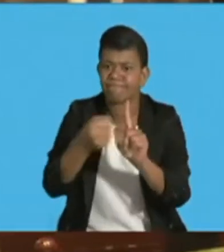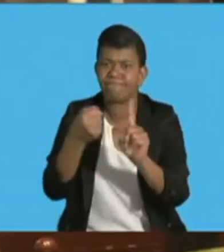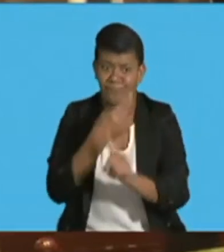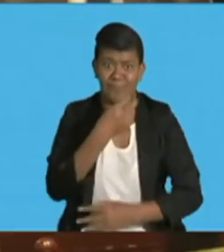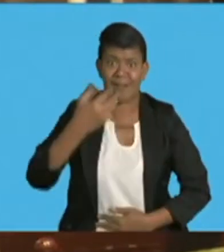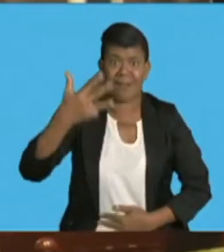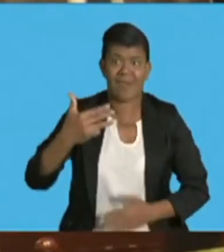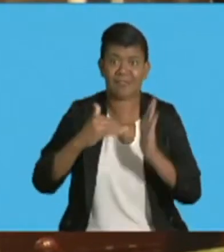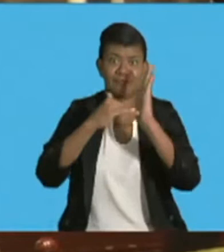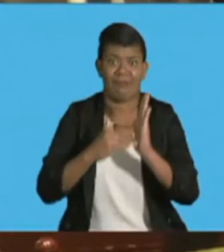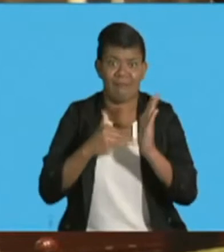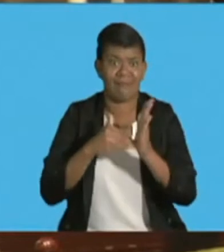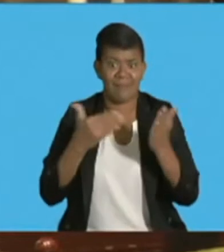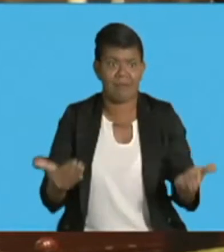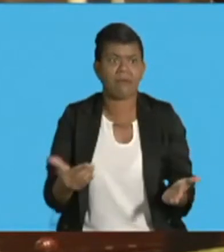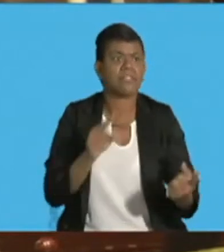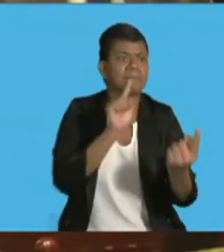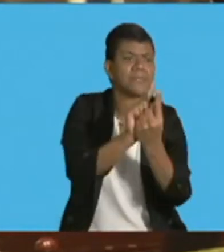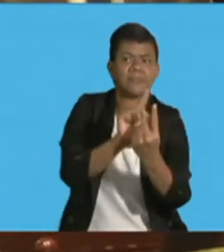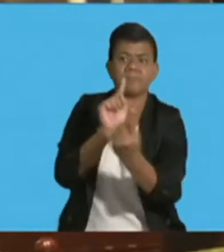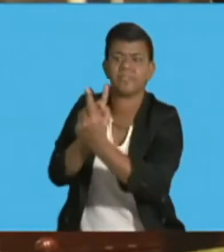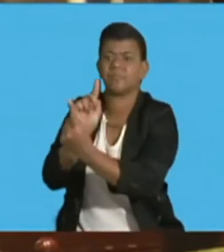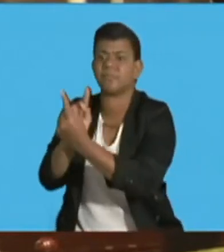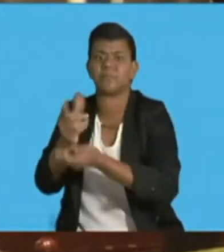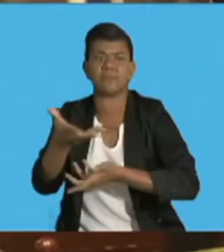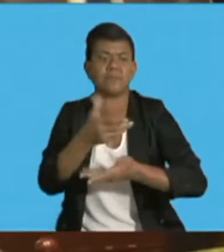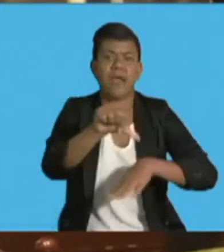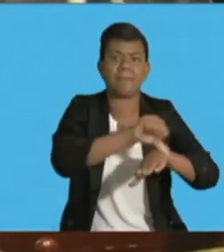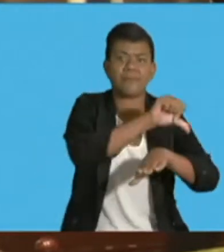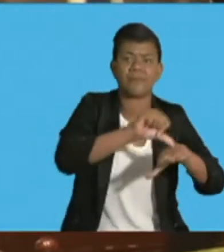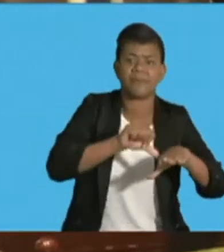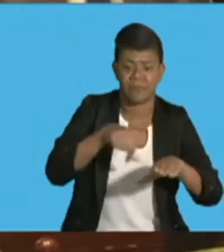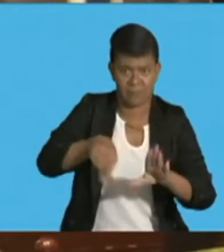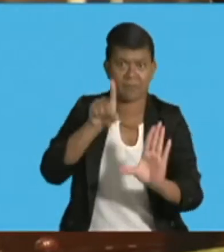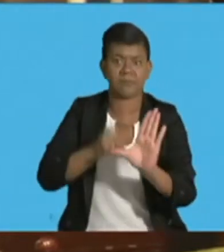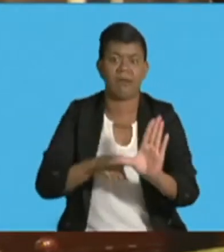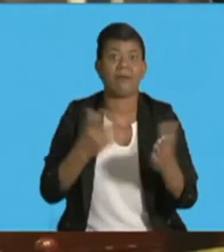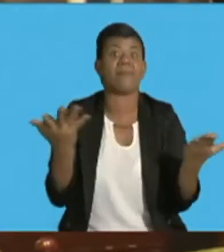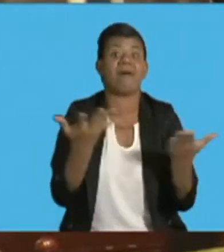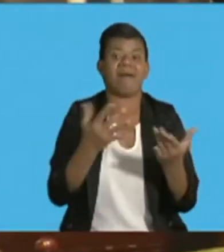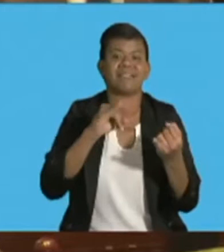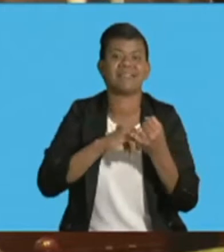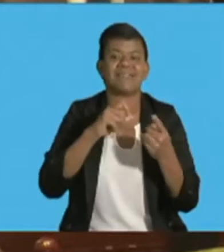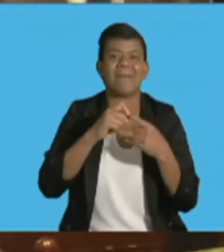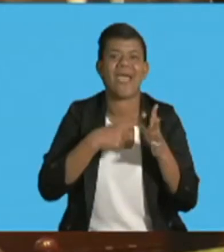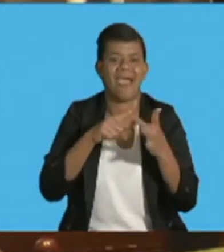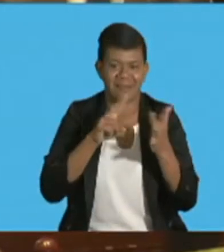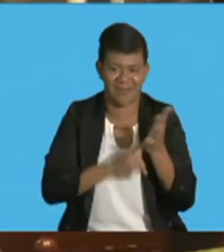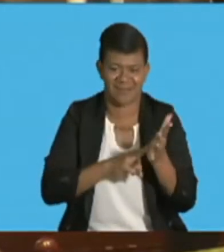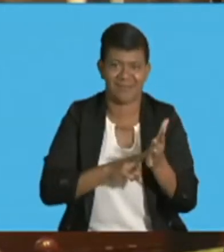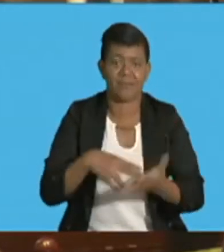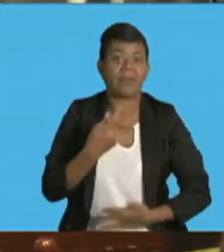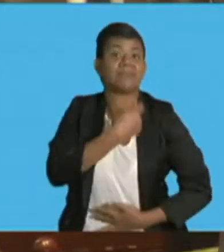IMF Board of Governors meetings at the spring meetings in April of this year. As chair of this high-level gathering, Fiji was briefed on key